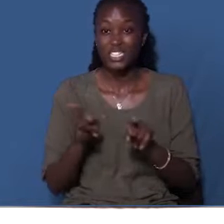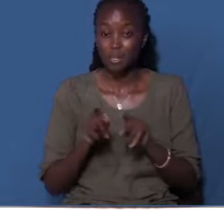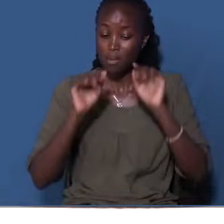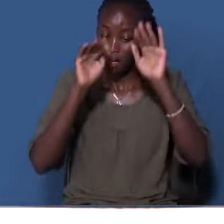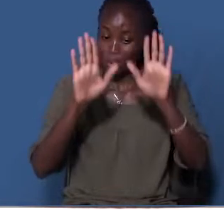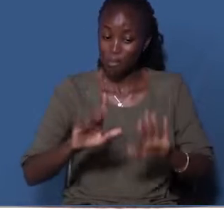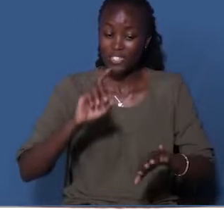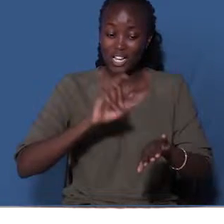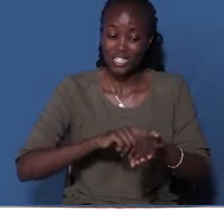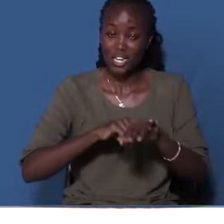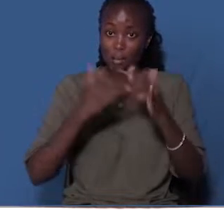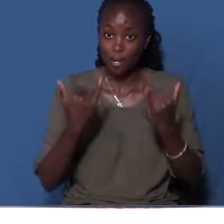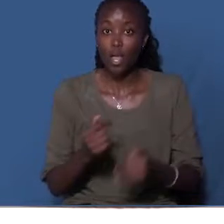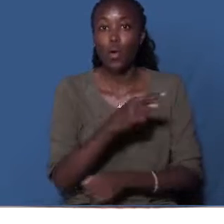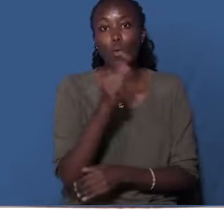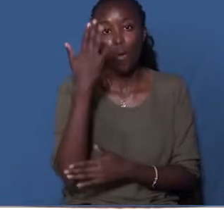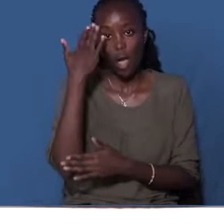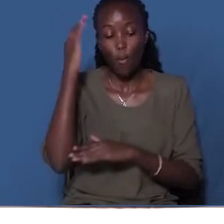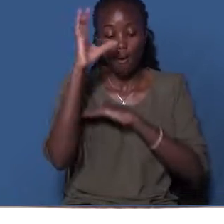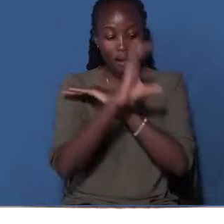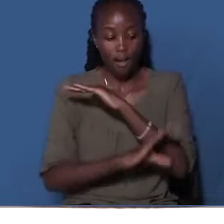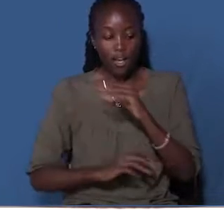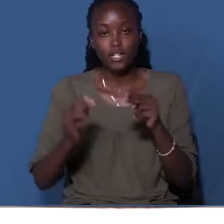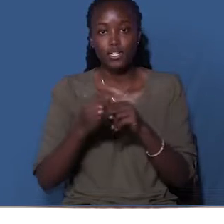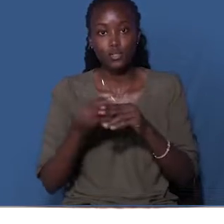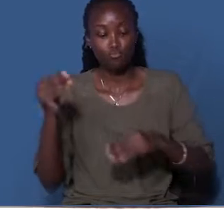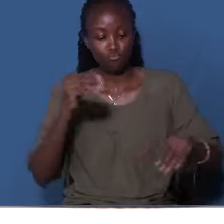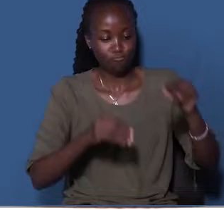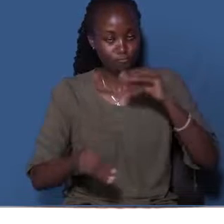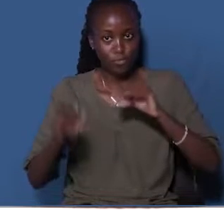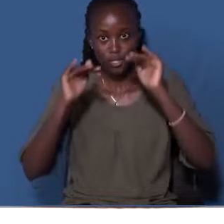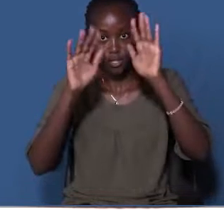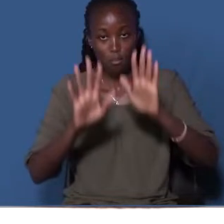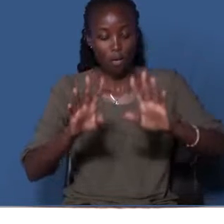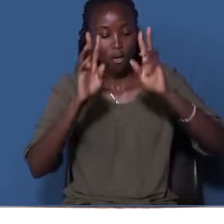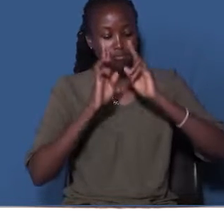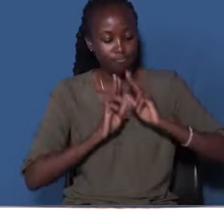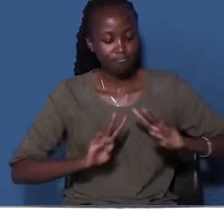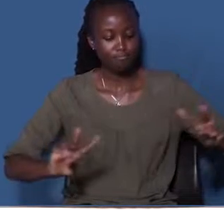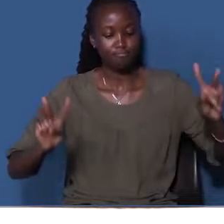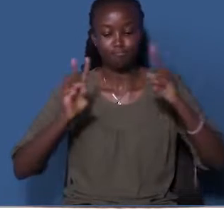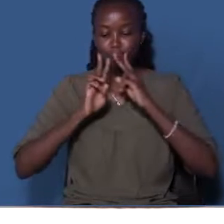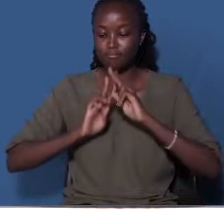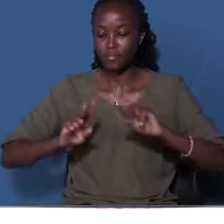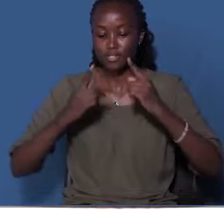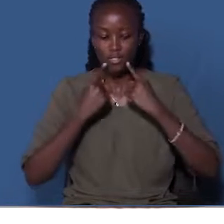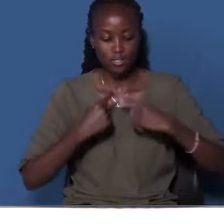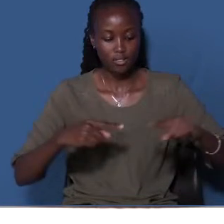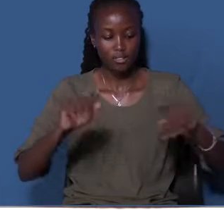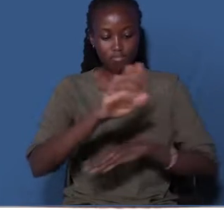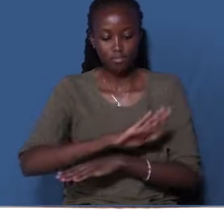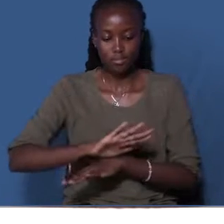of elections in our country, it is important for us to preach peace and to declare peace in our neighborhood and wherever we